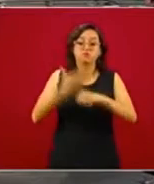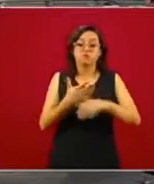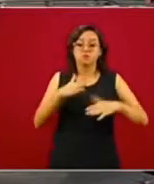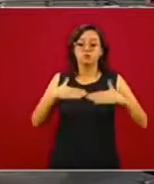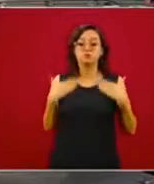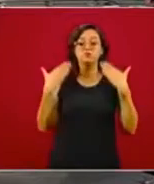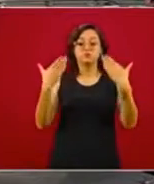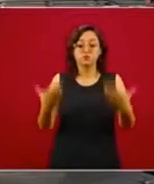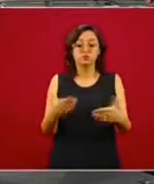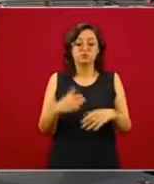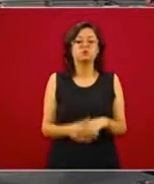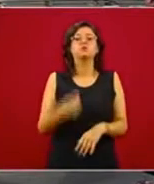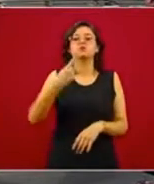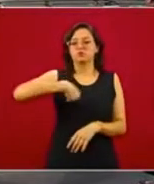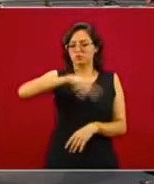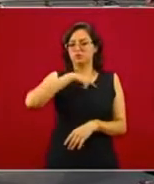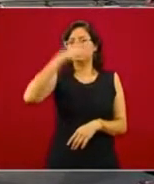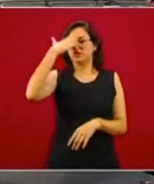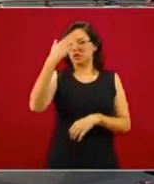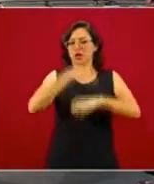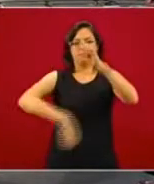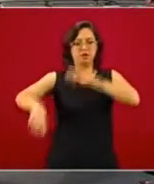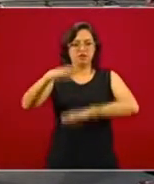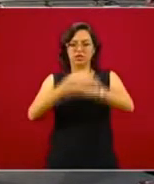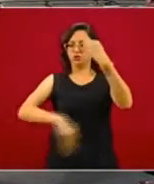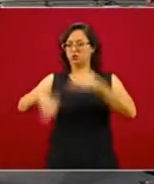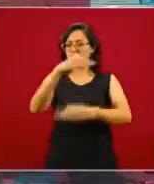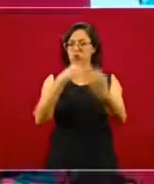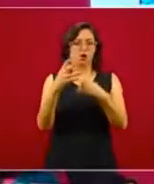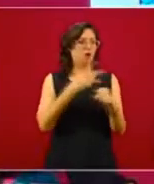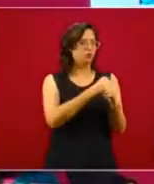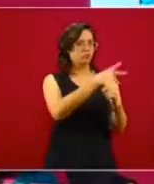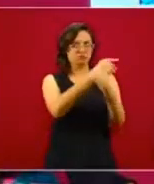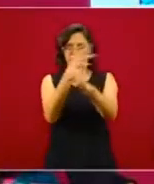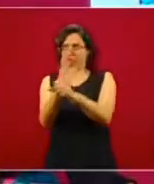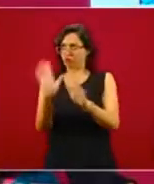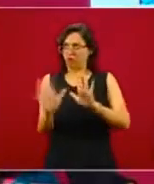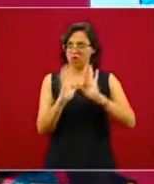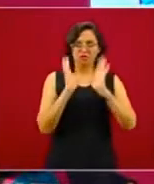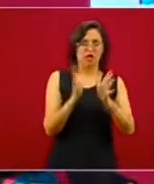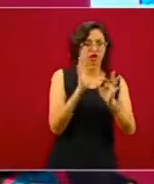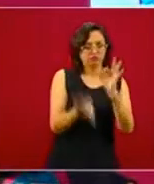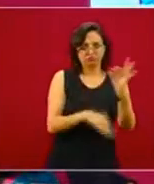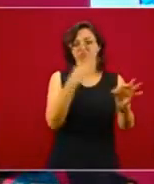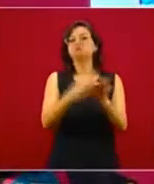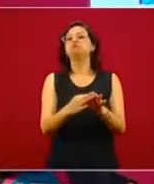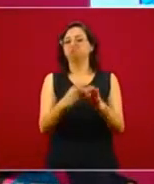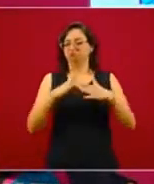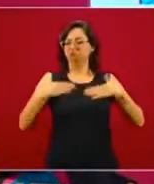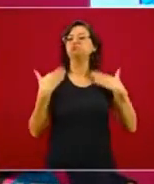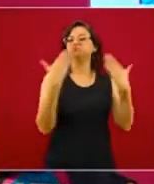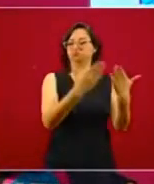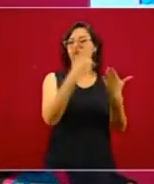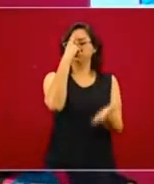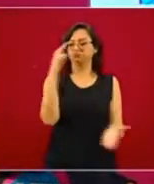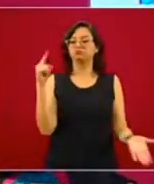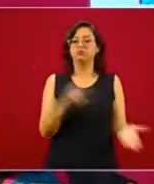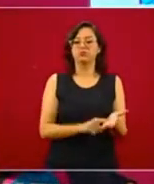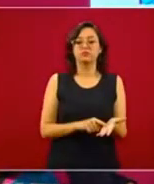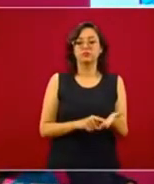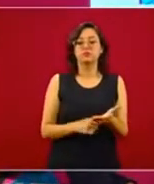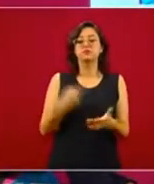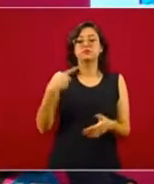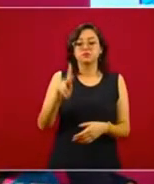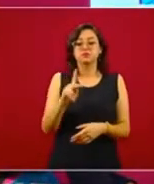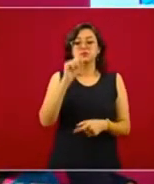co-responsibility based on trust. We trust on the fact that all companies have done that and that they're ready, that they are prepared. We